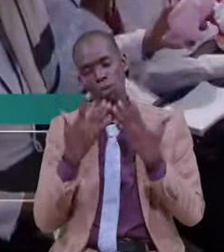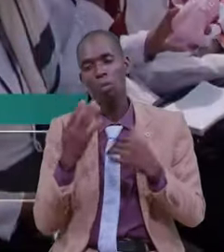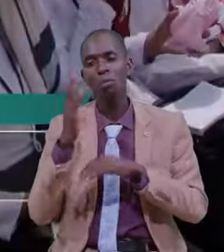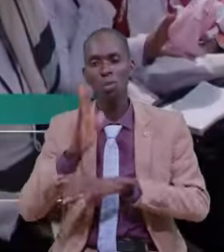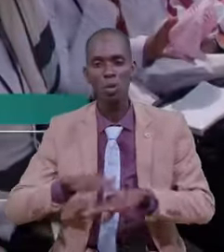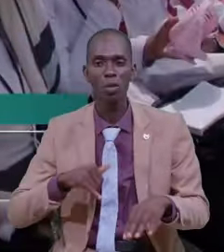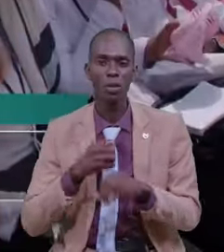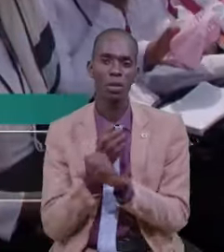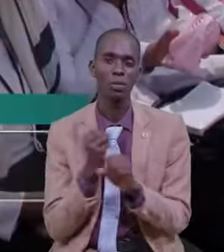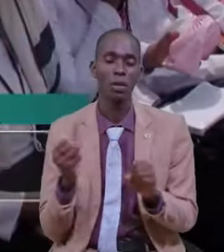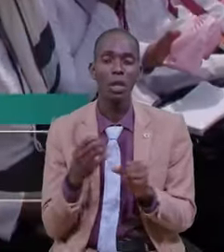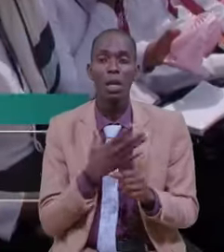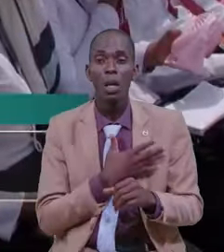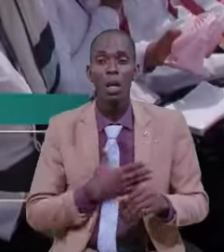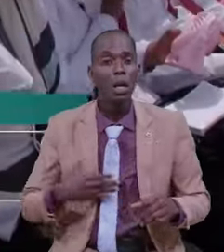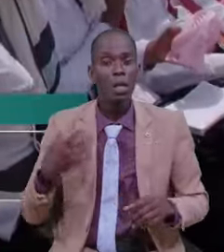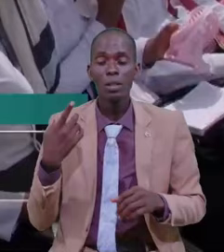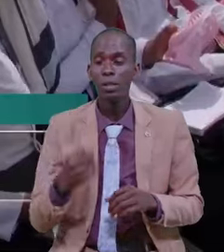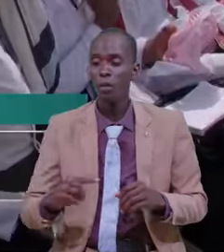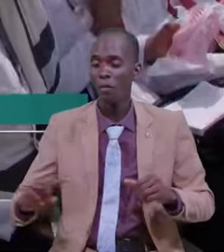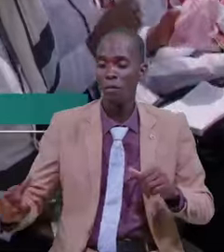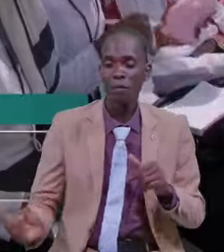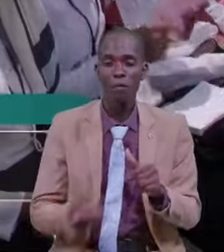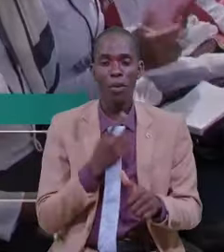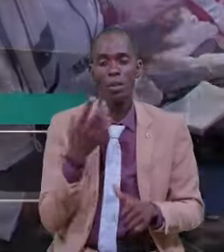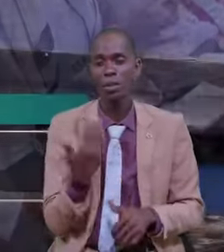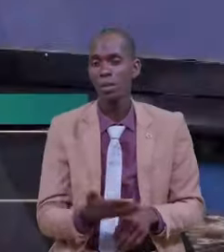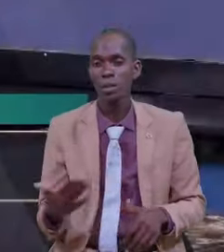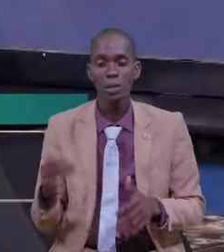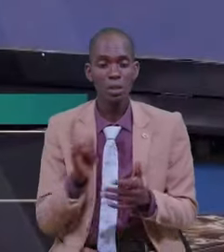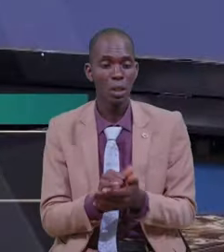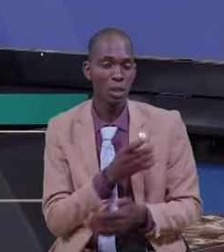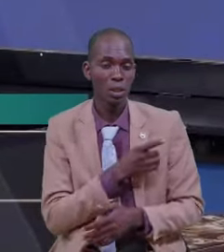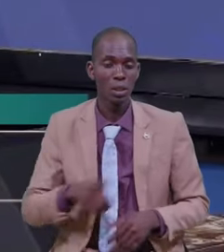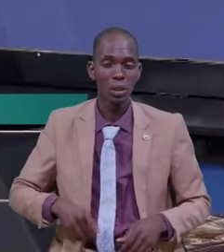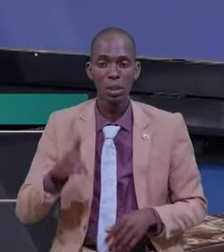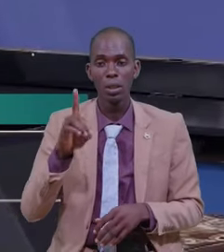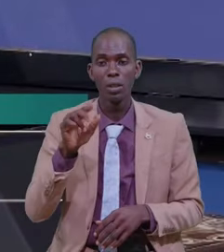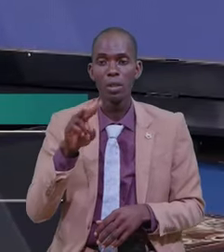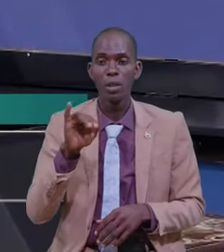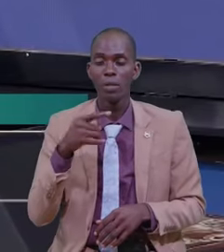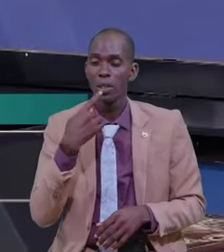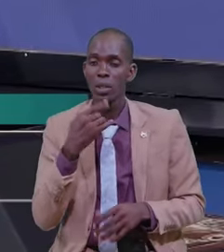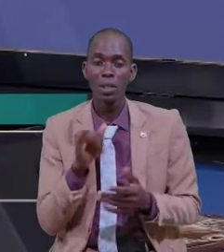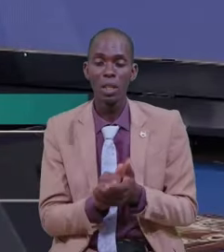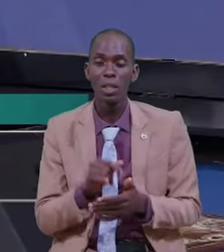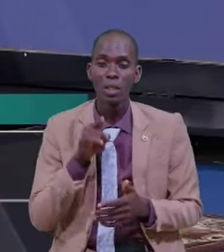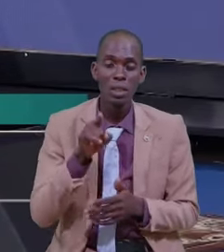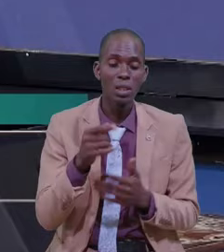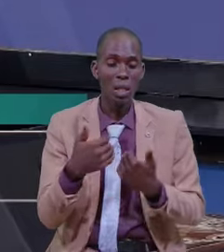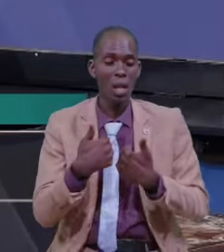so, the very first thing that David said he had is